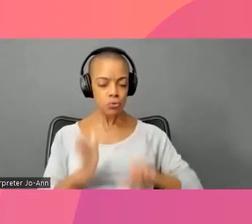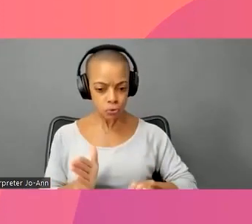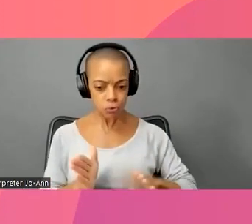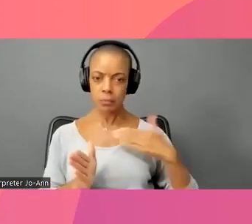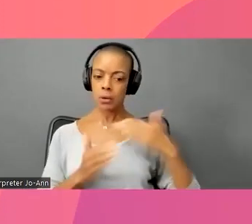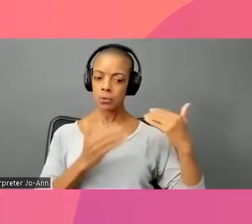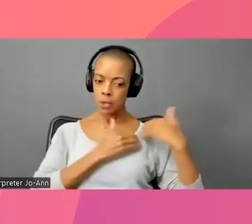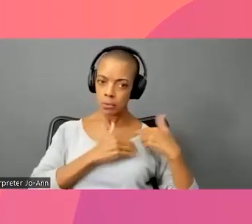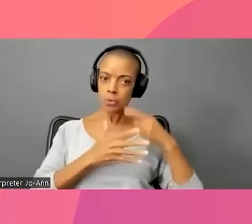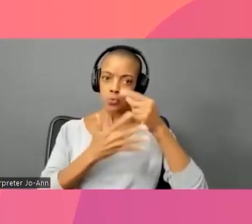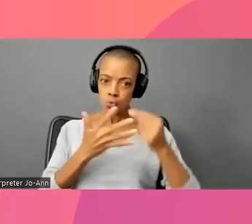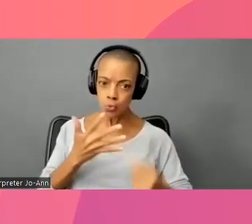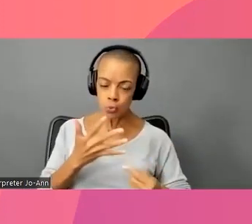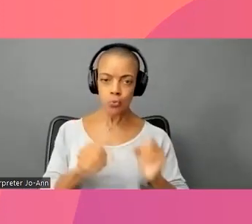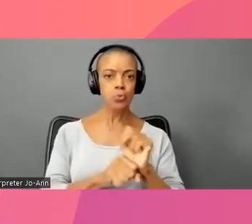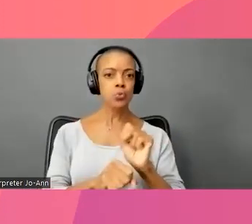work and